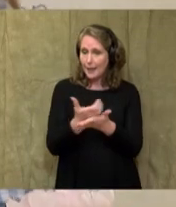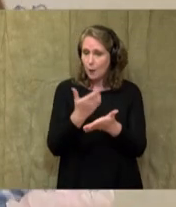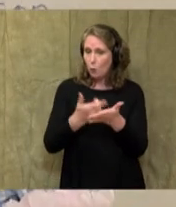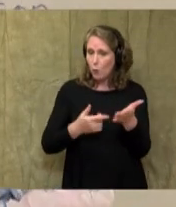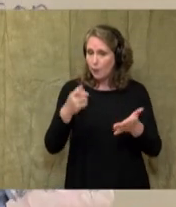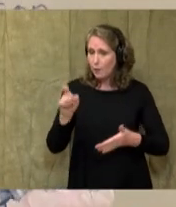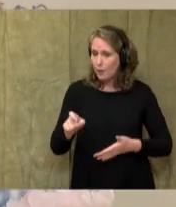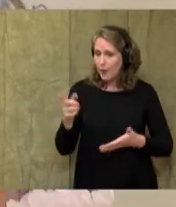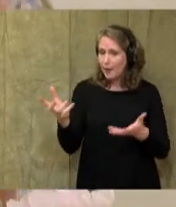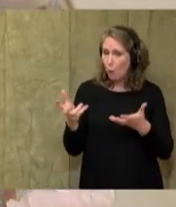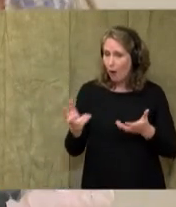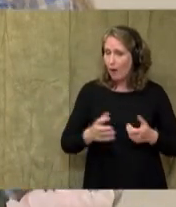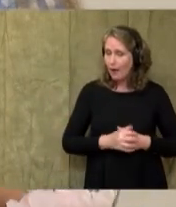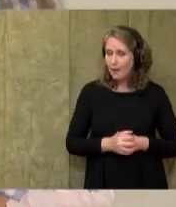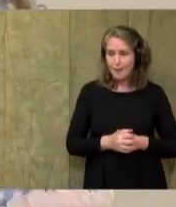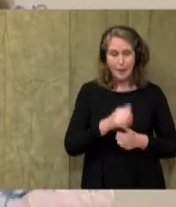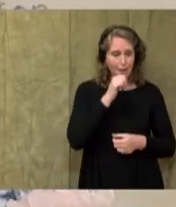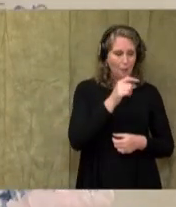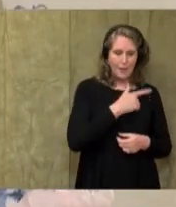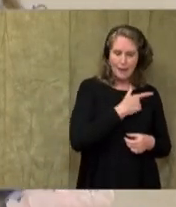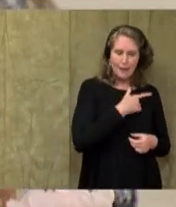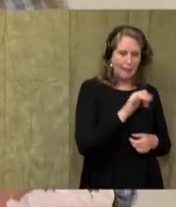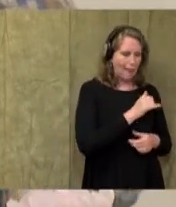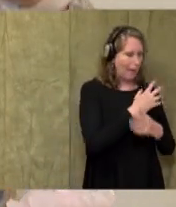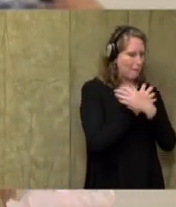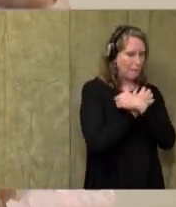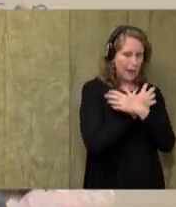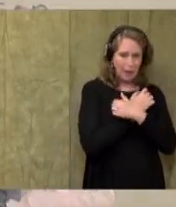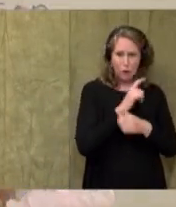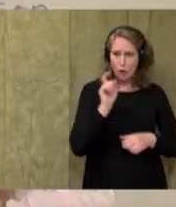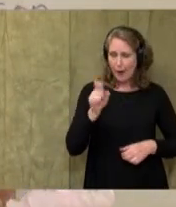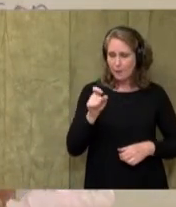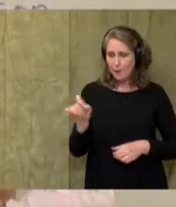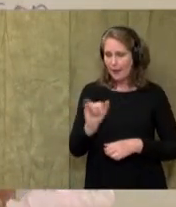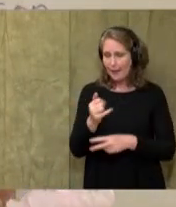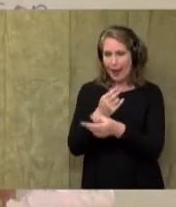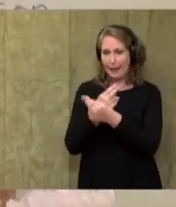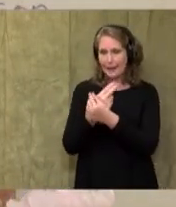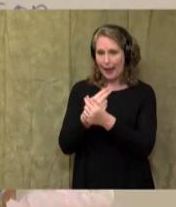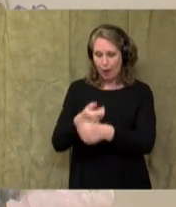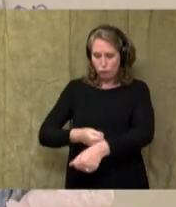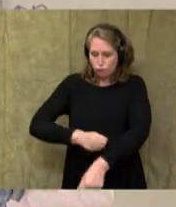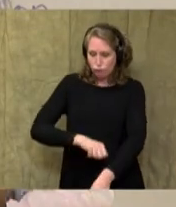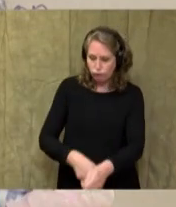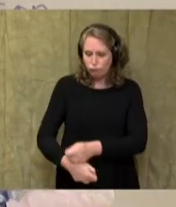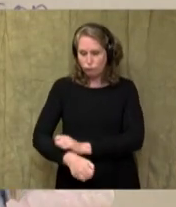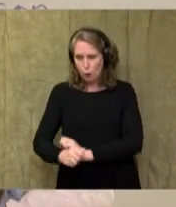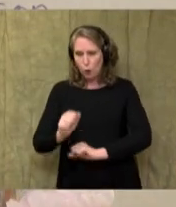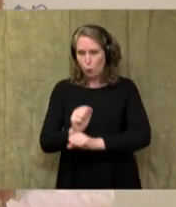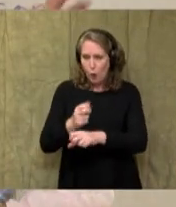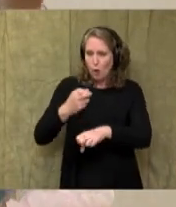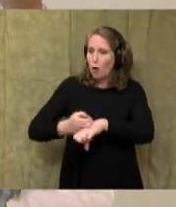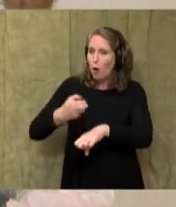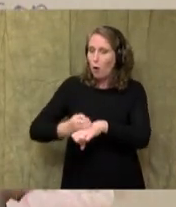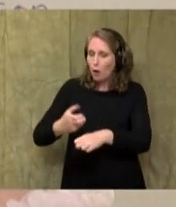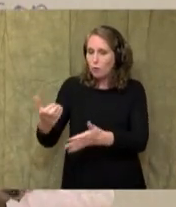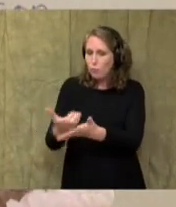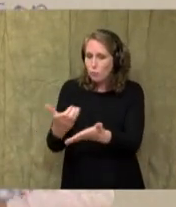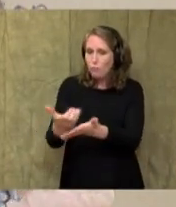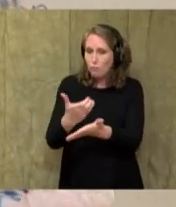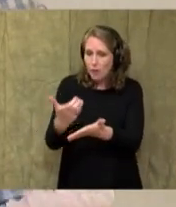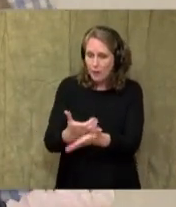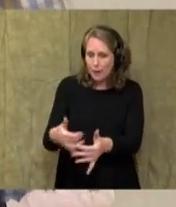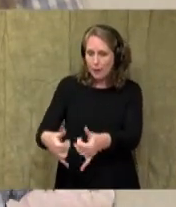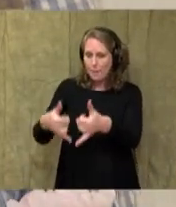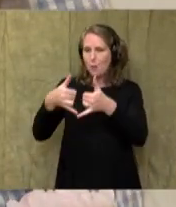you want, okay? Don't be lazy like Bear. You've got to be like the hare and work hard so that you can be